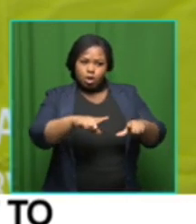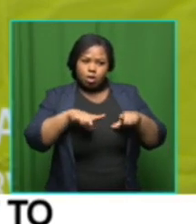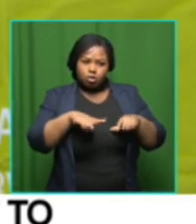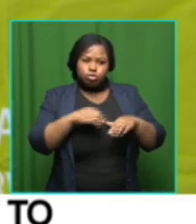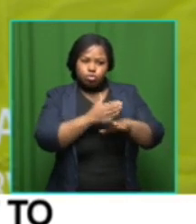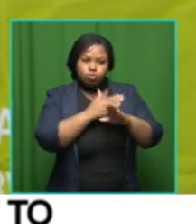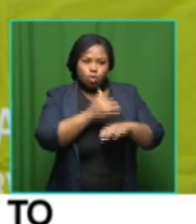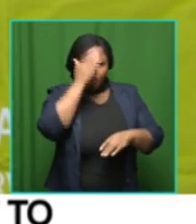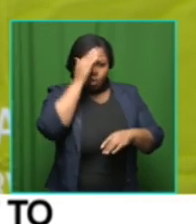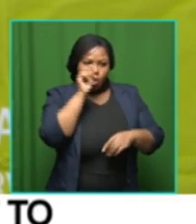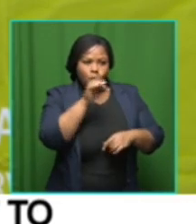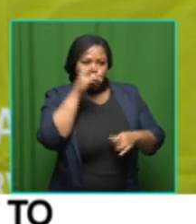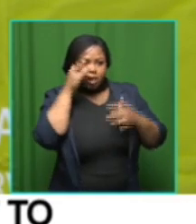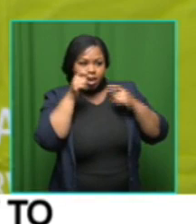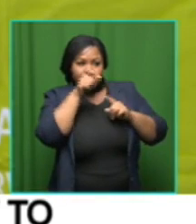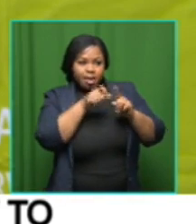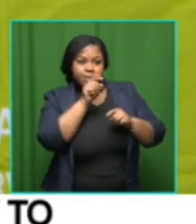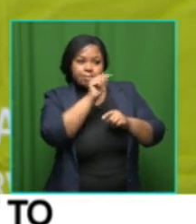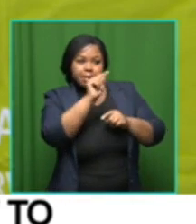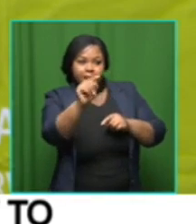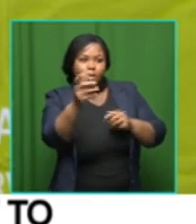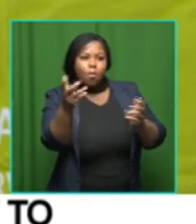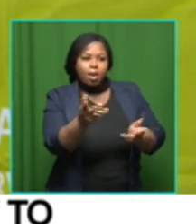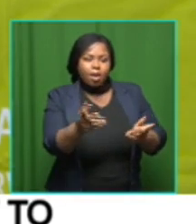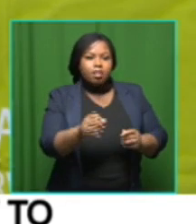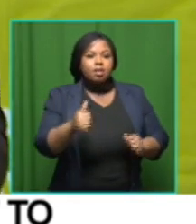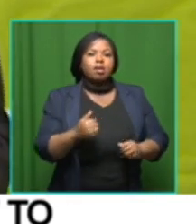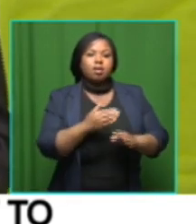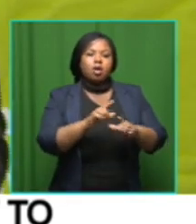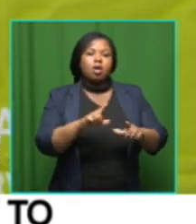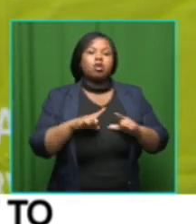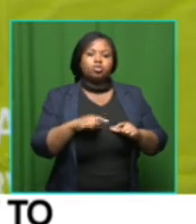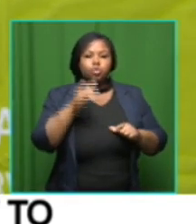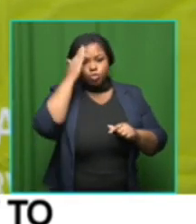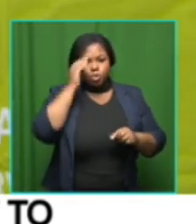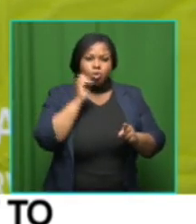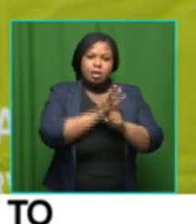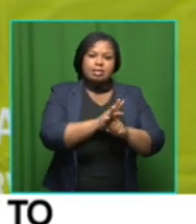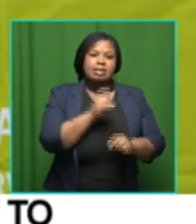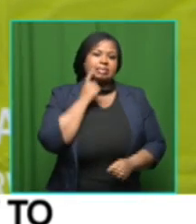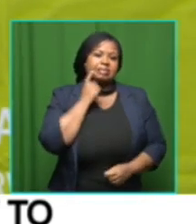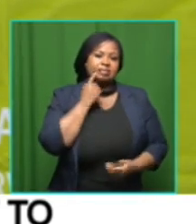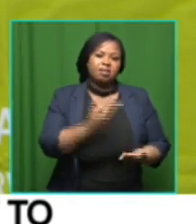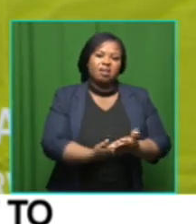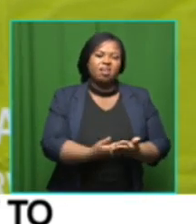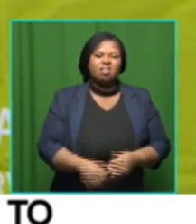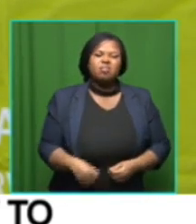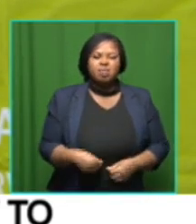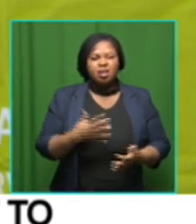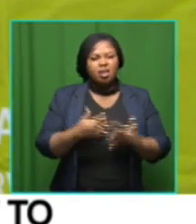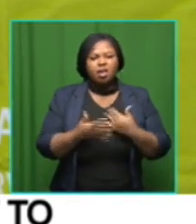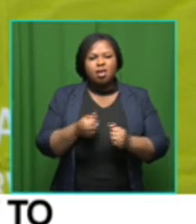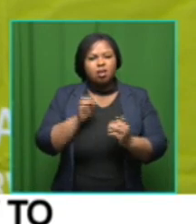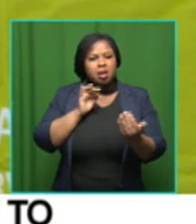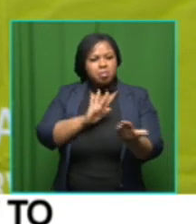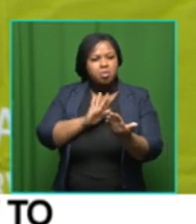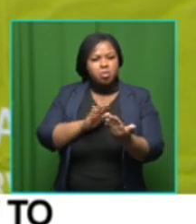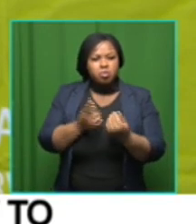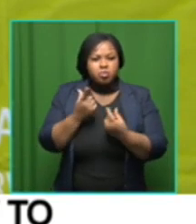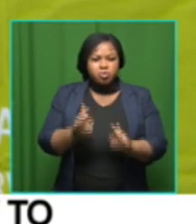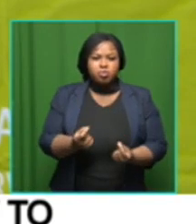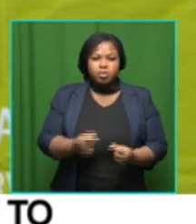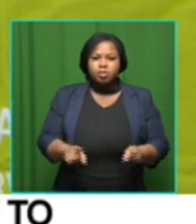the enemy before it actually affects your people. So whatever approach you want to take, we've seen how this has worked. We spoke about the case